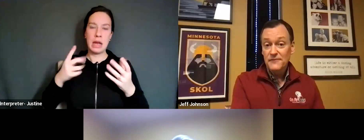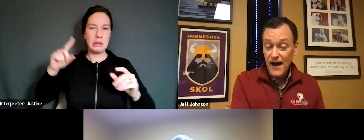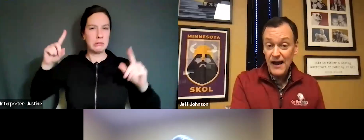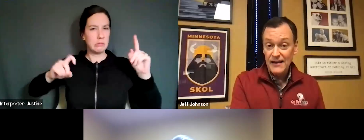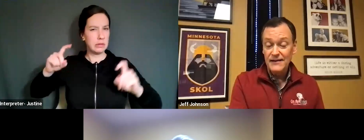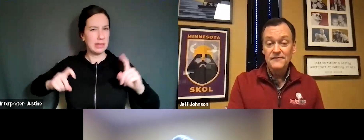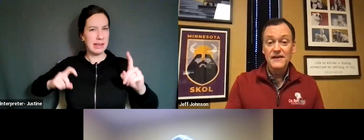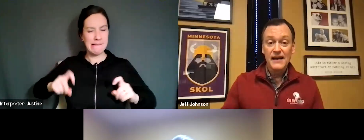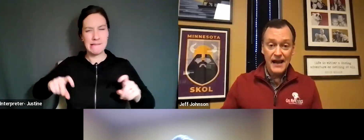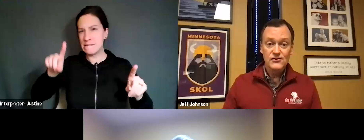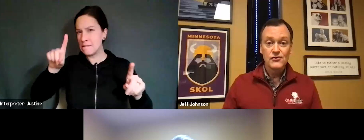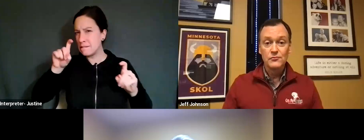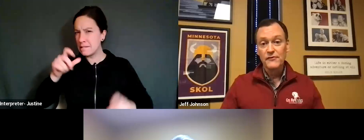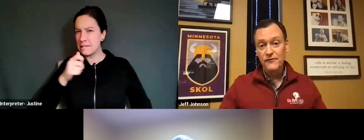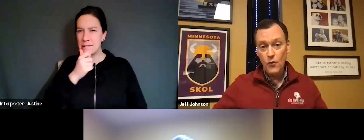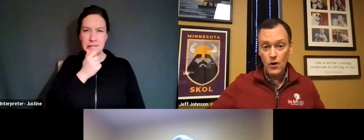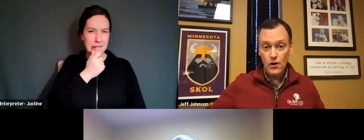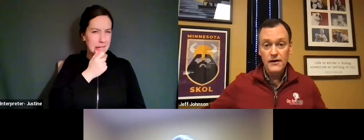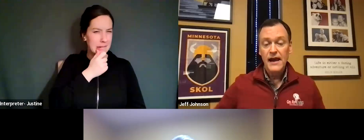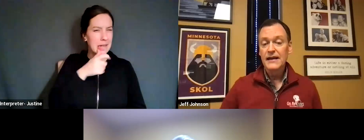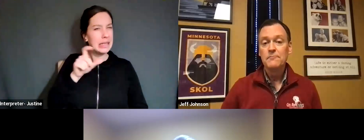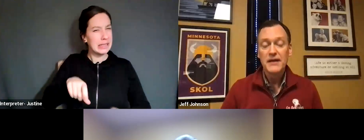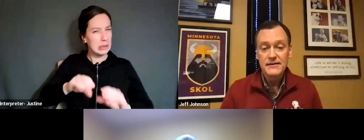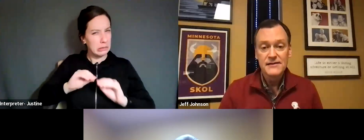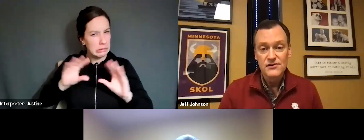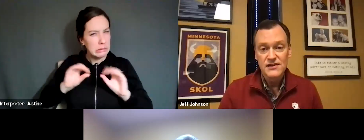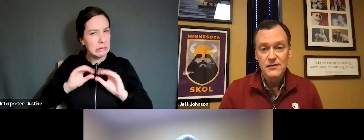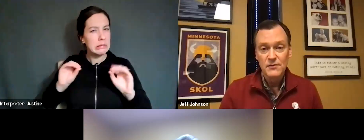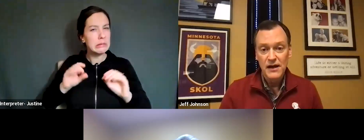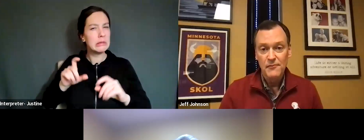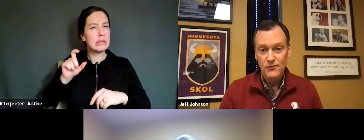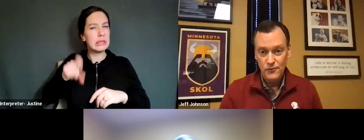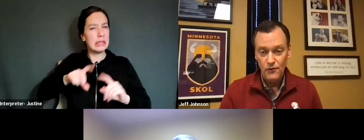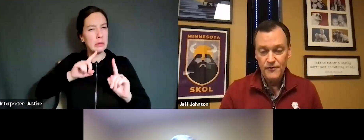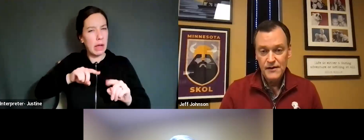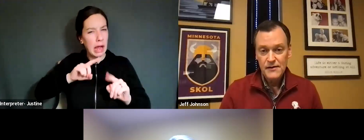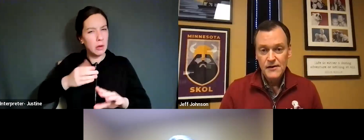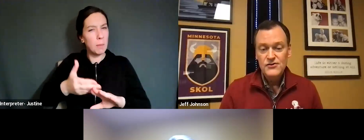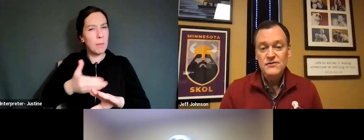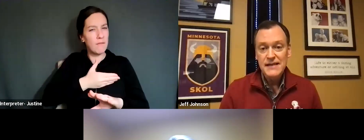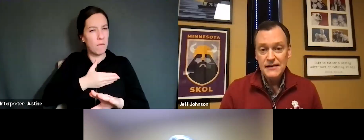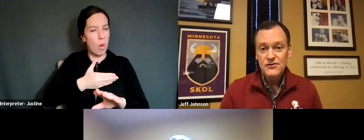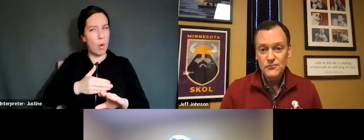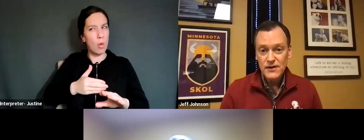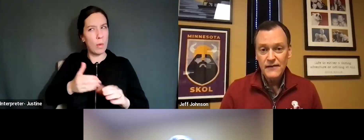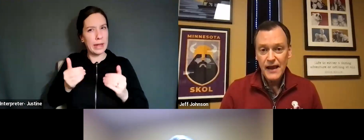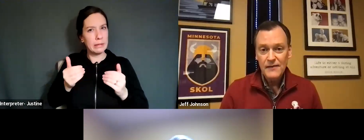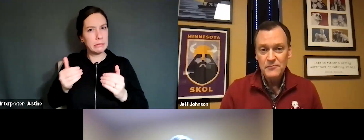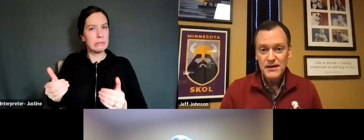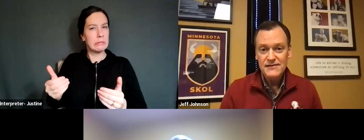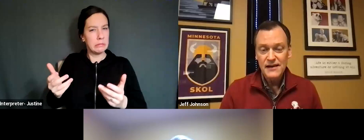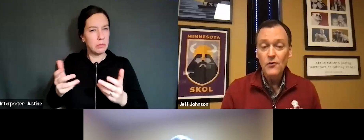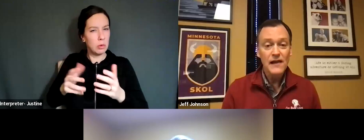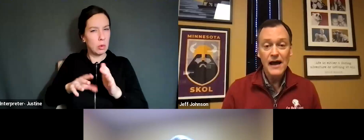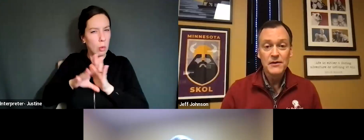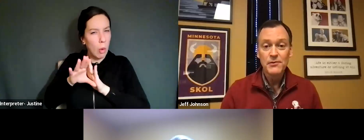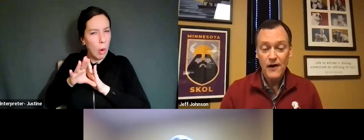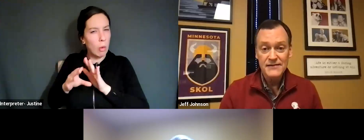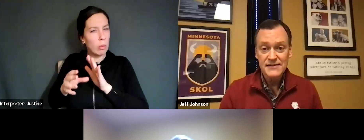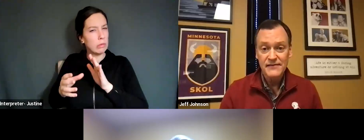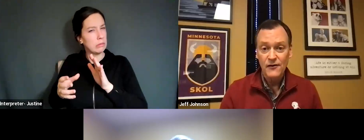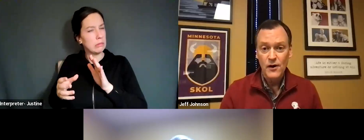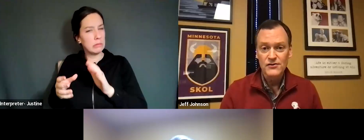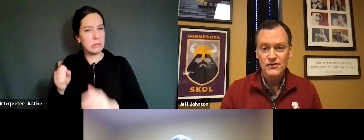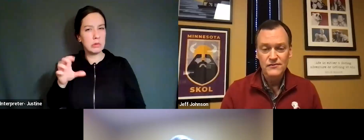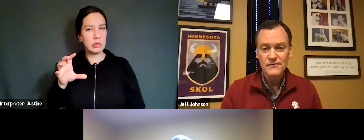least defined, if not answered, before any big decisions can be made about growth. So stay tuned on that, because I know a lot of people